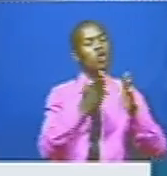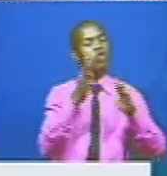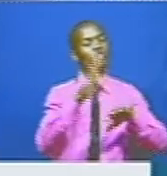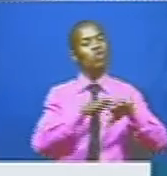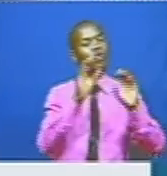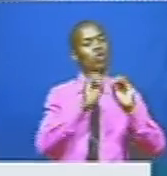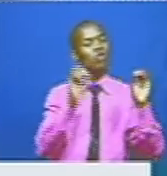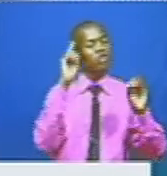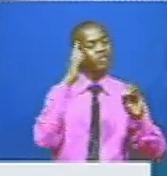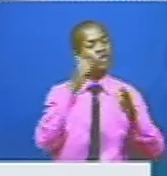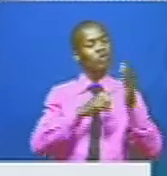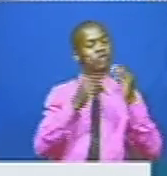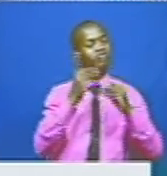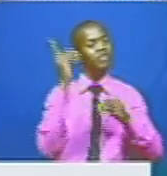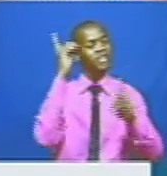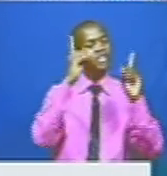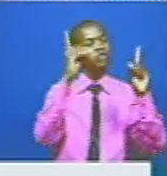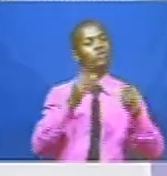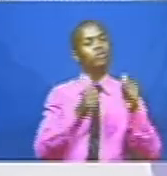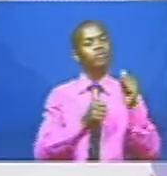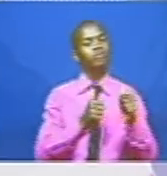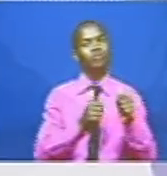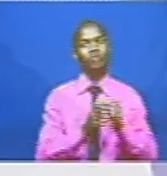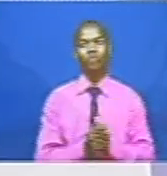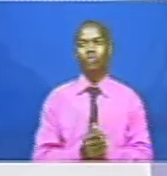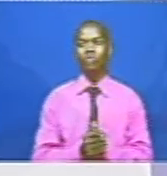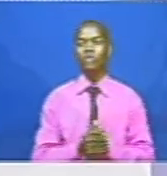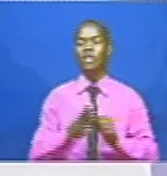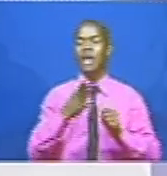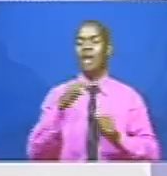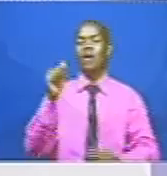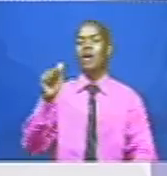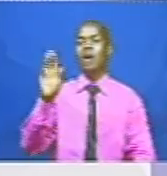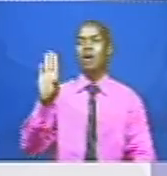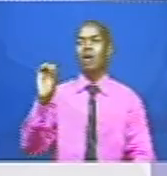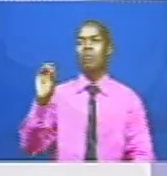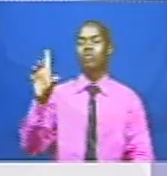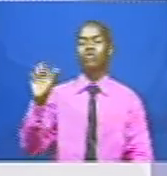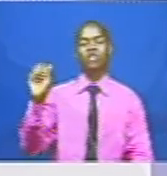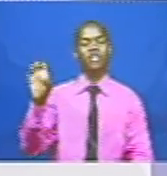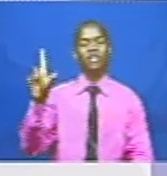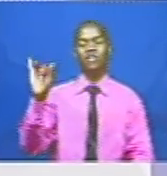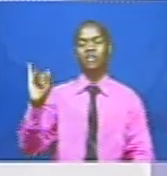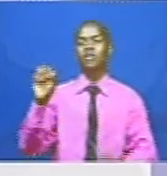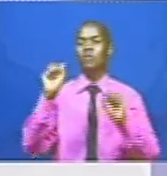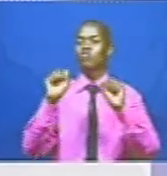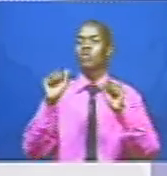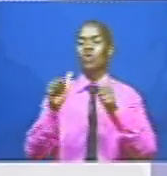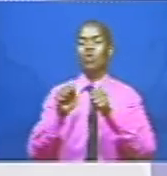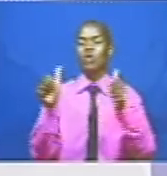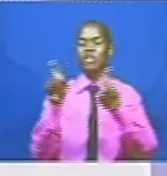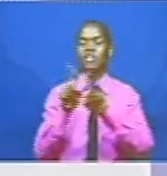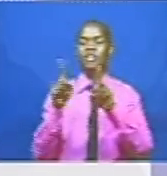in the sites maybe that you deal in? Like Amboseli, I can say it is now accessible. You can access Amboseli using even a small